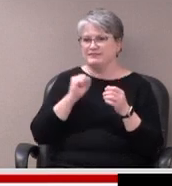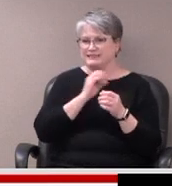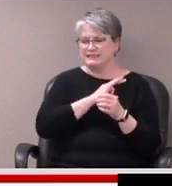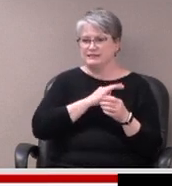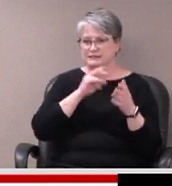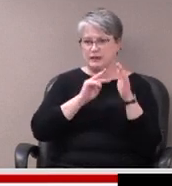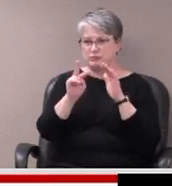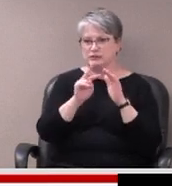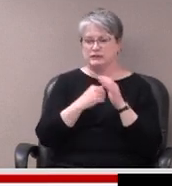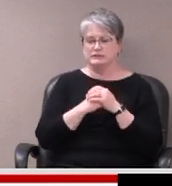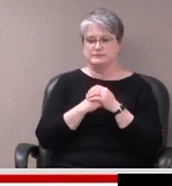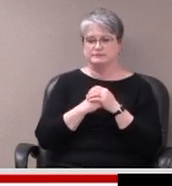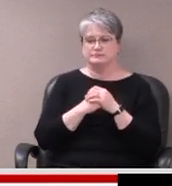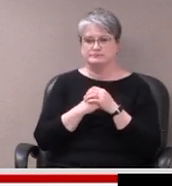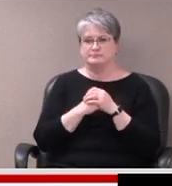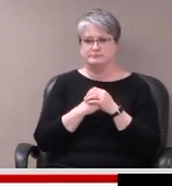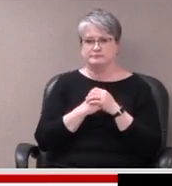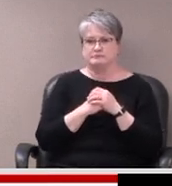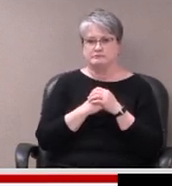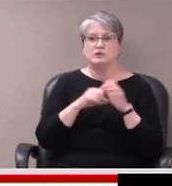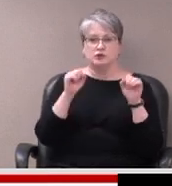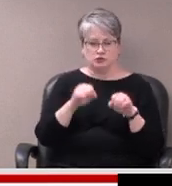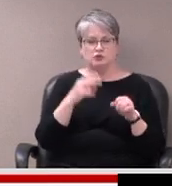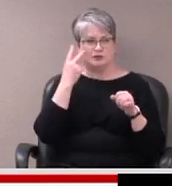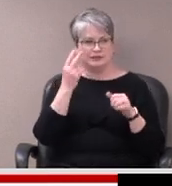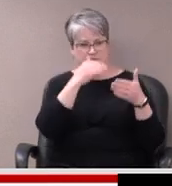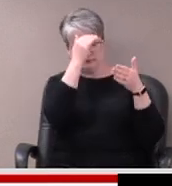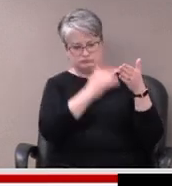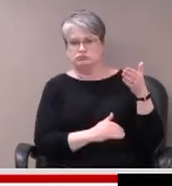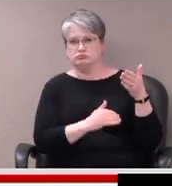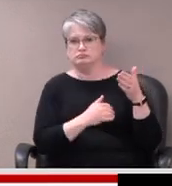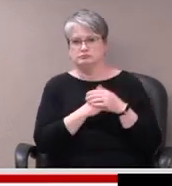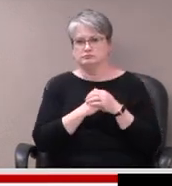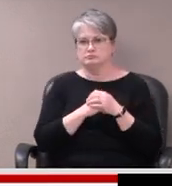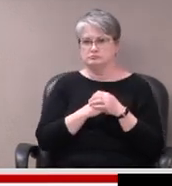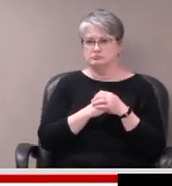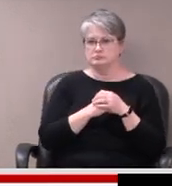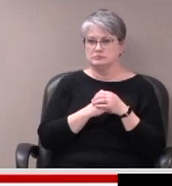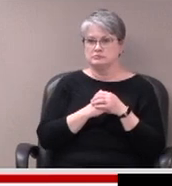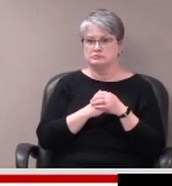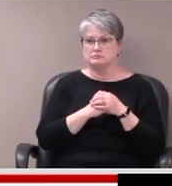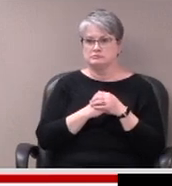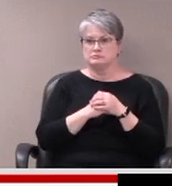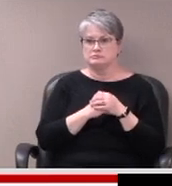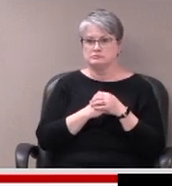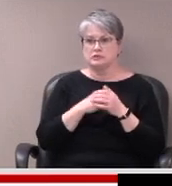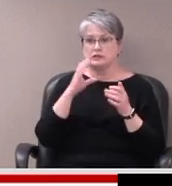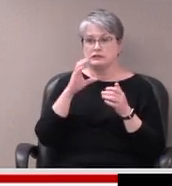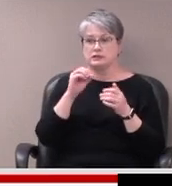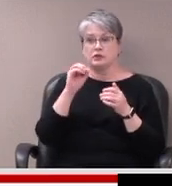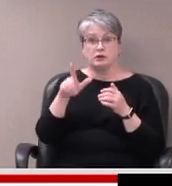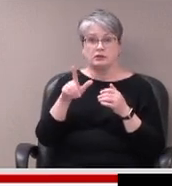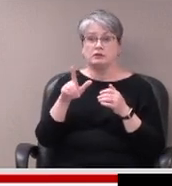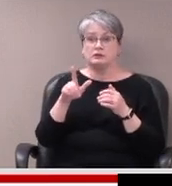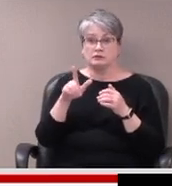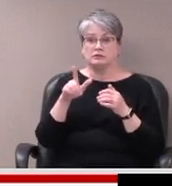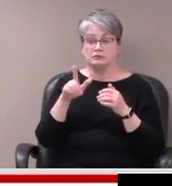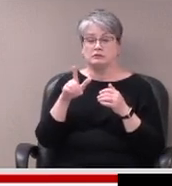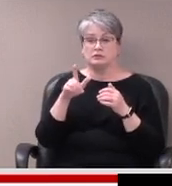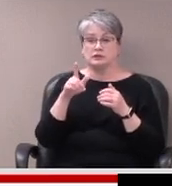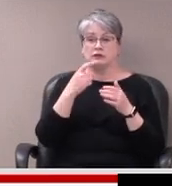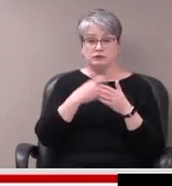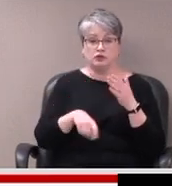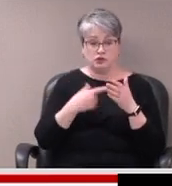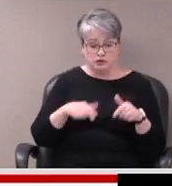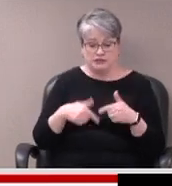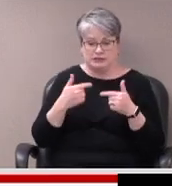Other than that, you can see some of the items that we have included. I will tell you that a cost of living increase, a